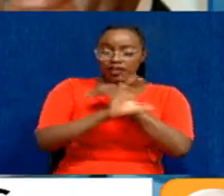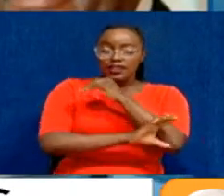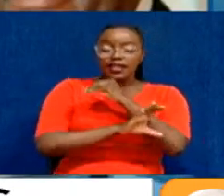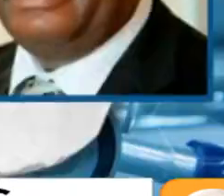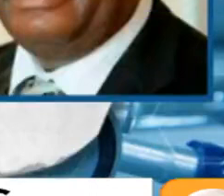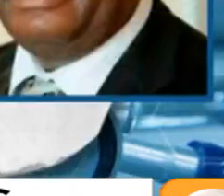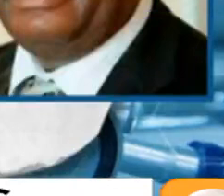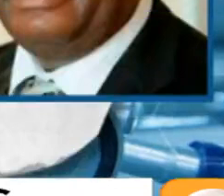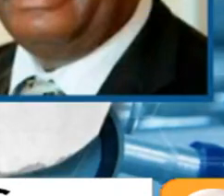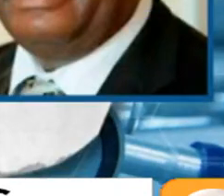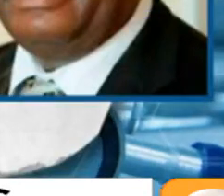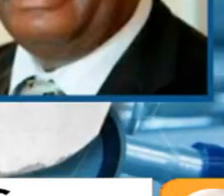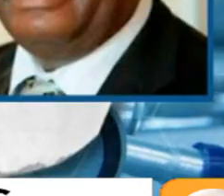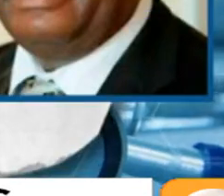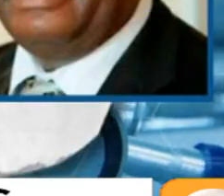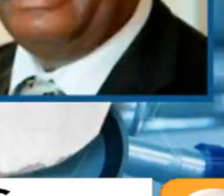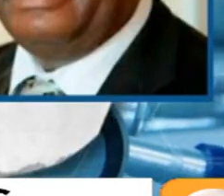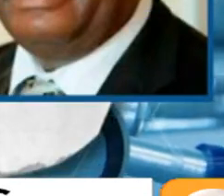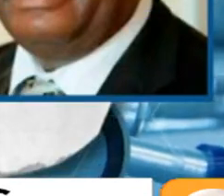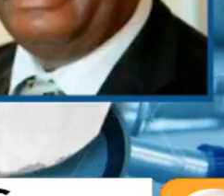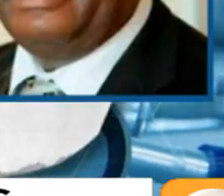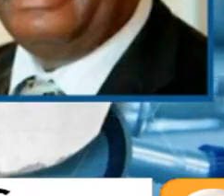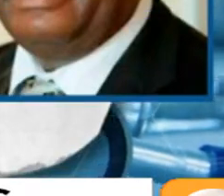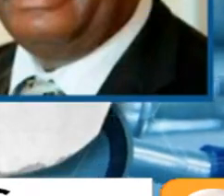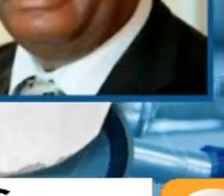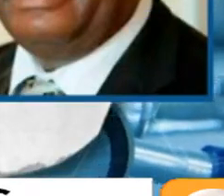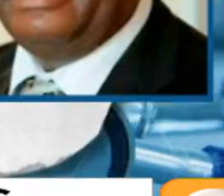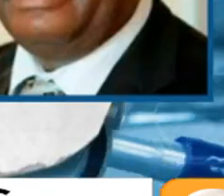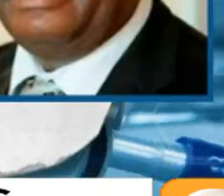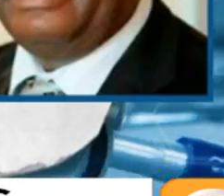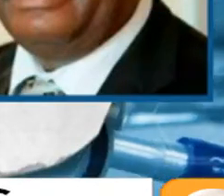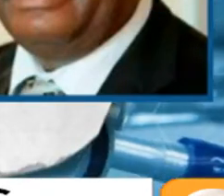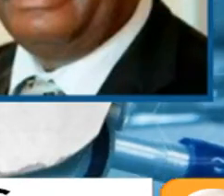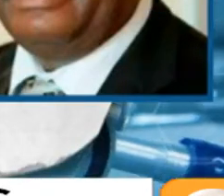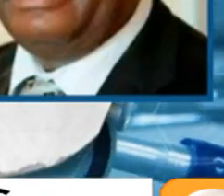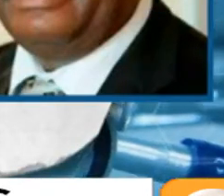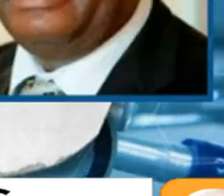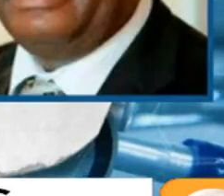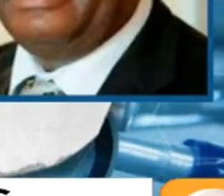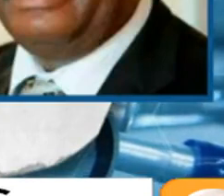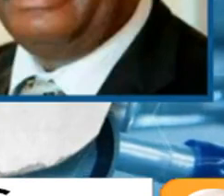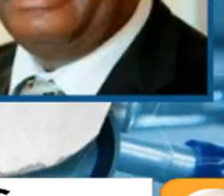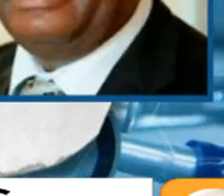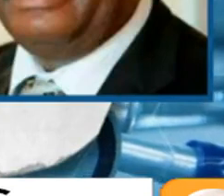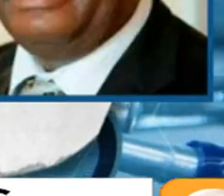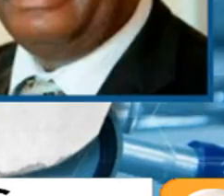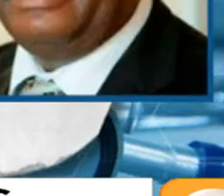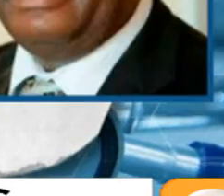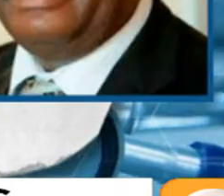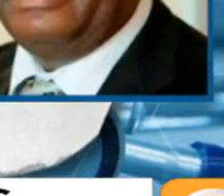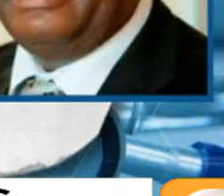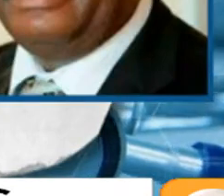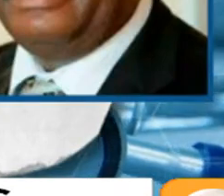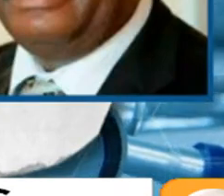country when the flu season kicks in. The flu season is normally around April to July. The problem has been that Kenyans confuse low transmission